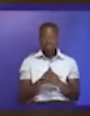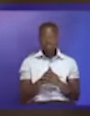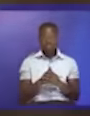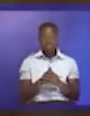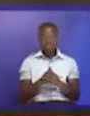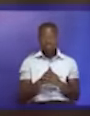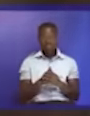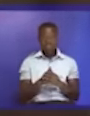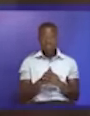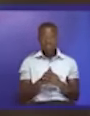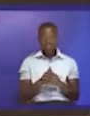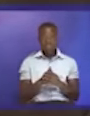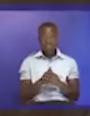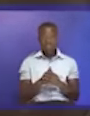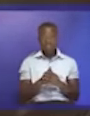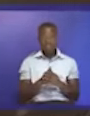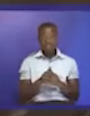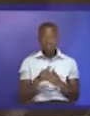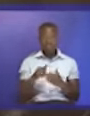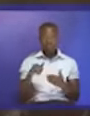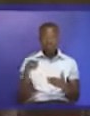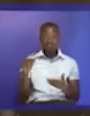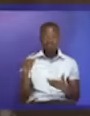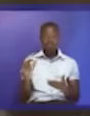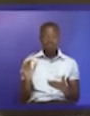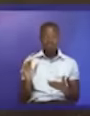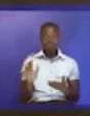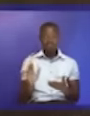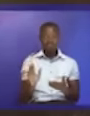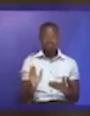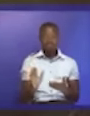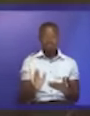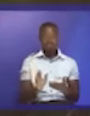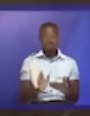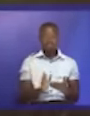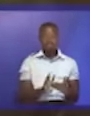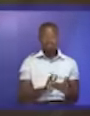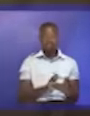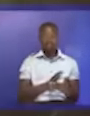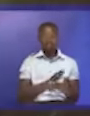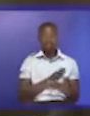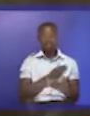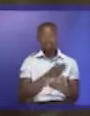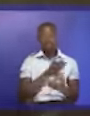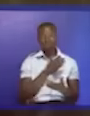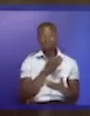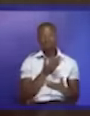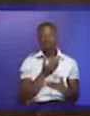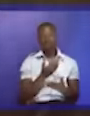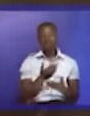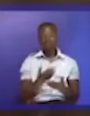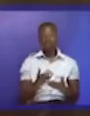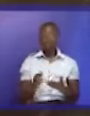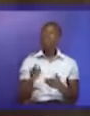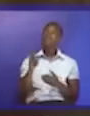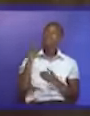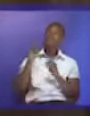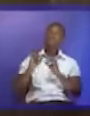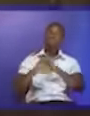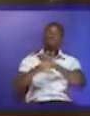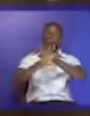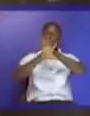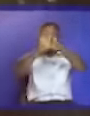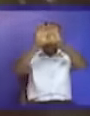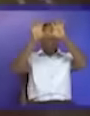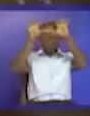Is to see you high and lifted up. You are shining in the light of